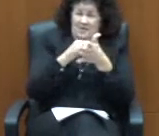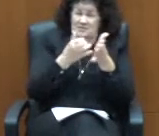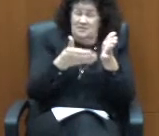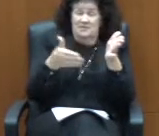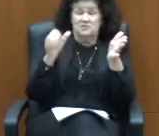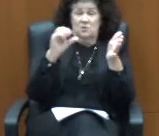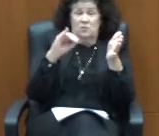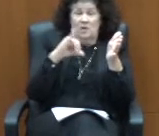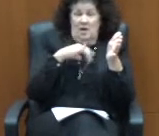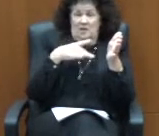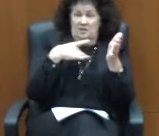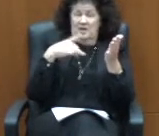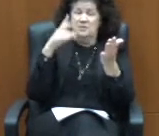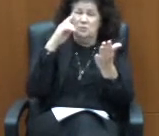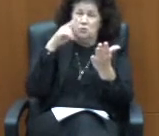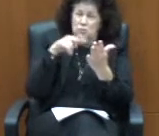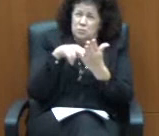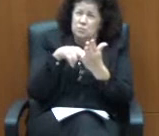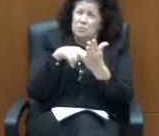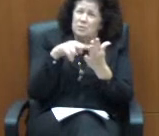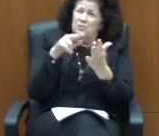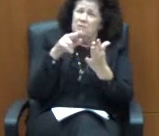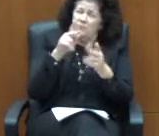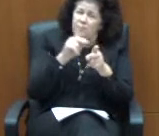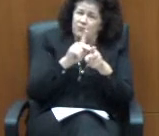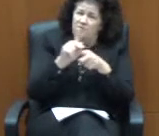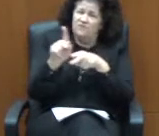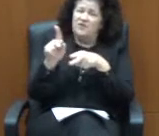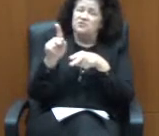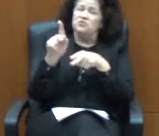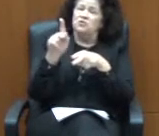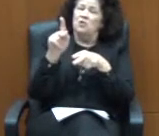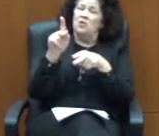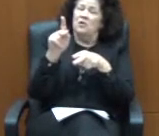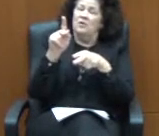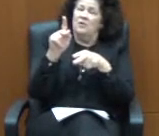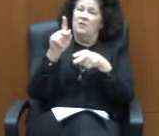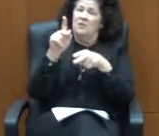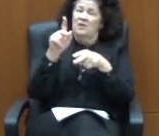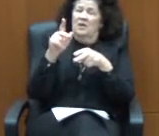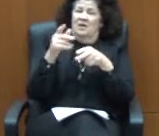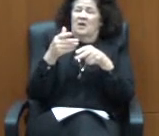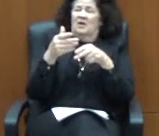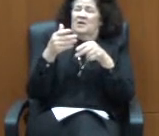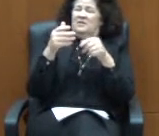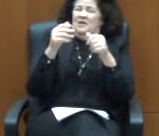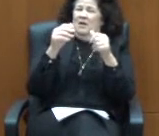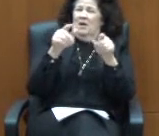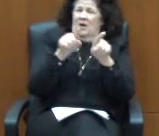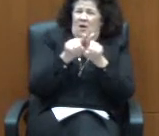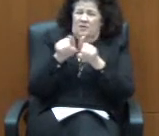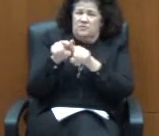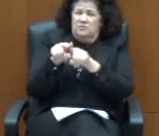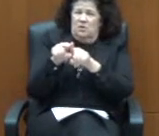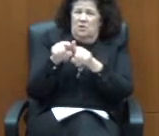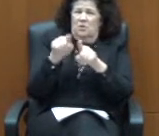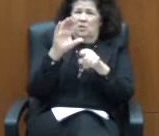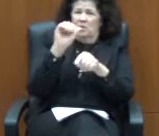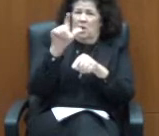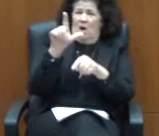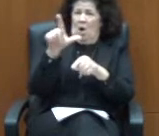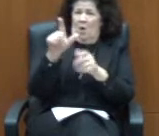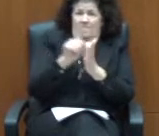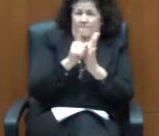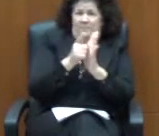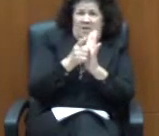thing. So I like to take a look at, those professional days, but also you can call minutes whatever you